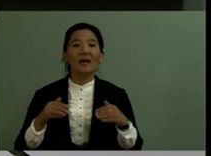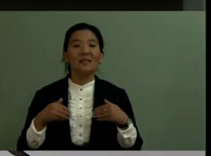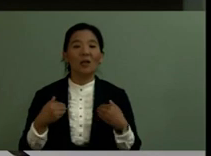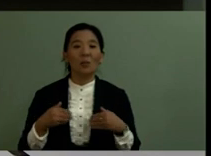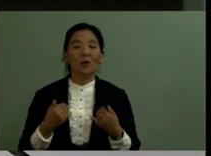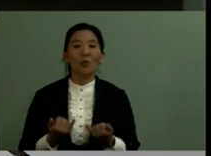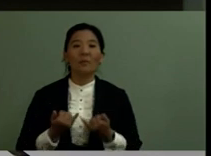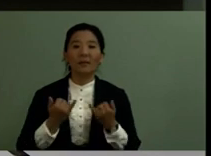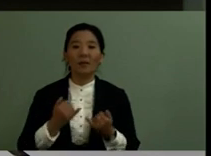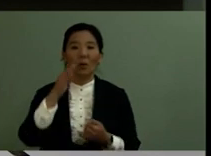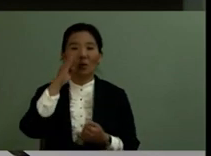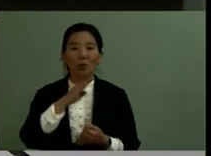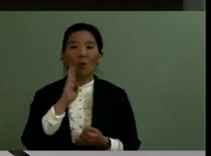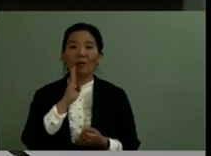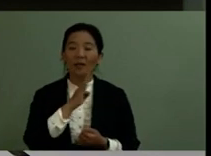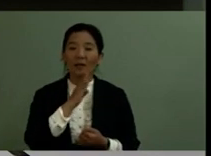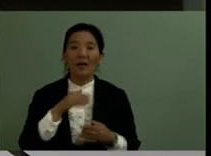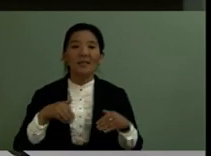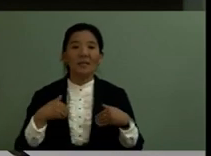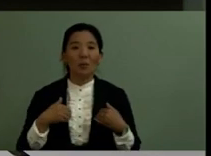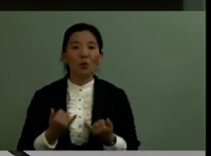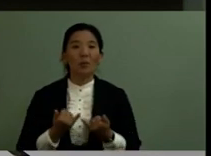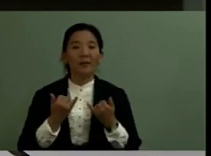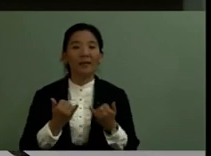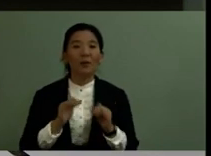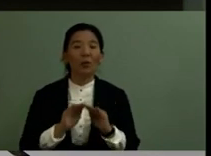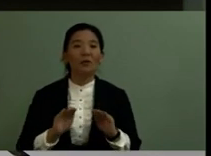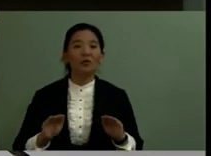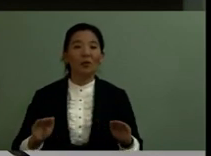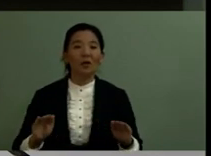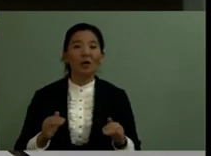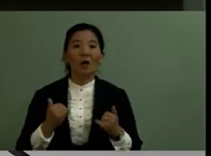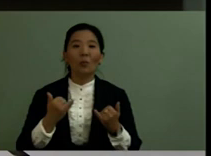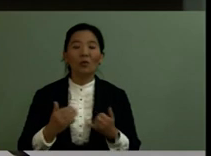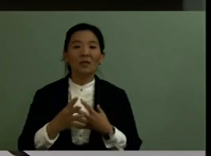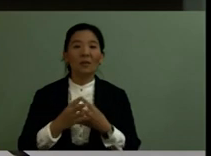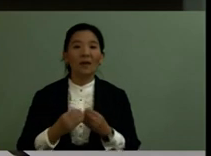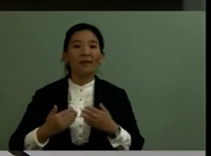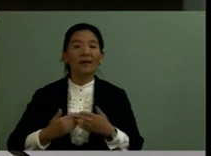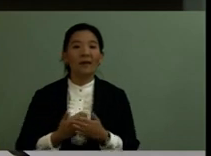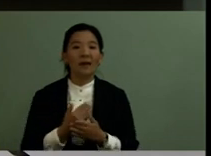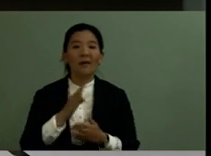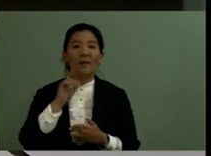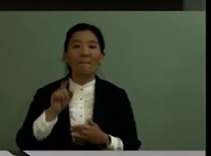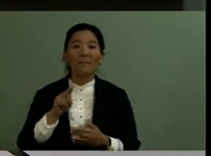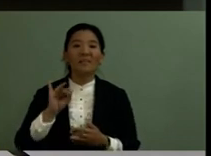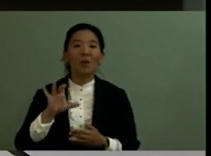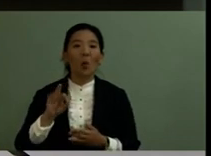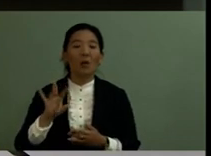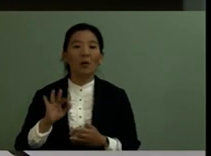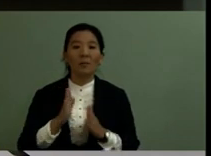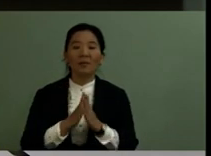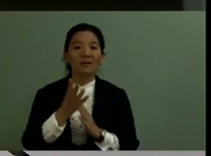Assalomu alaykum hurmatli ota-onalar, assalomu alaykum hurmatli bolajonlar. Bugun sizlar bilan yana biz psixologda. Lekin